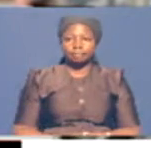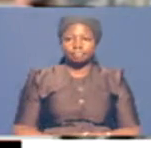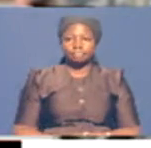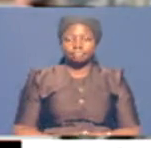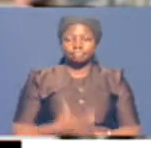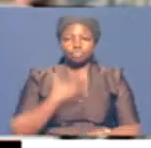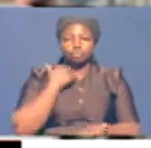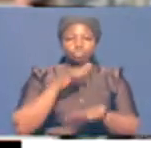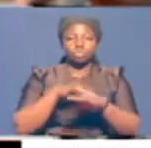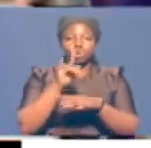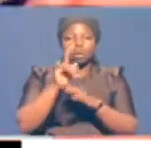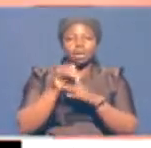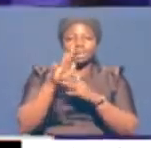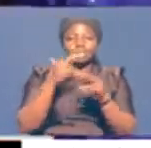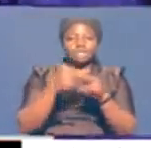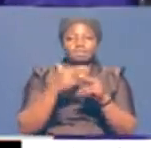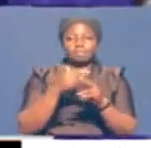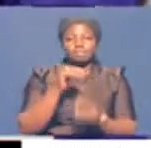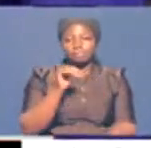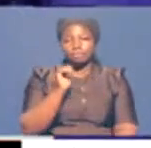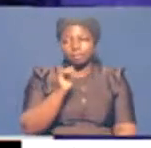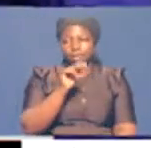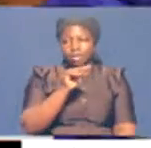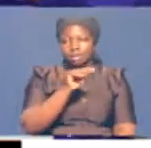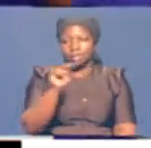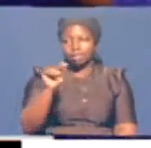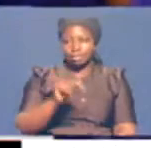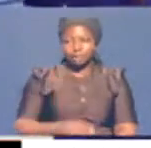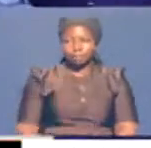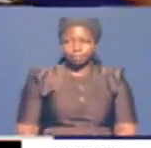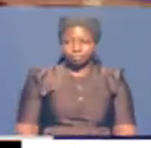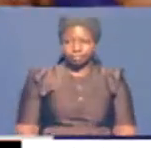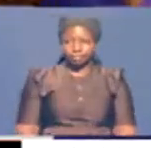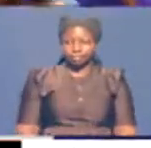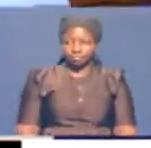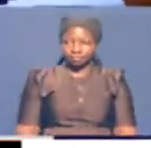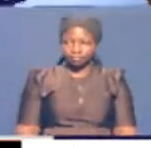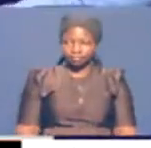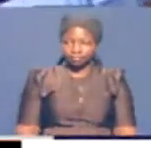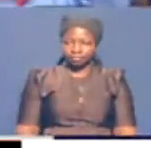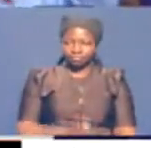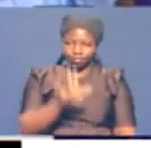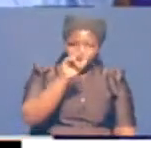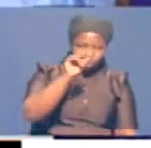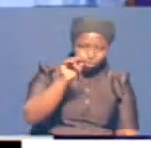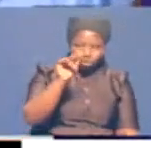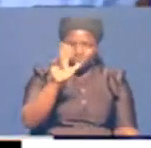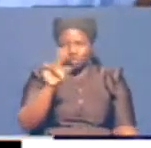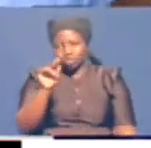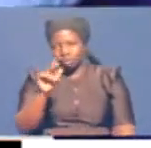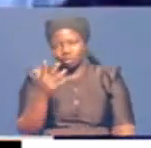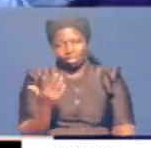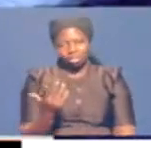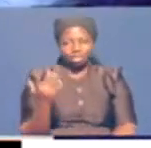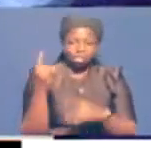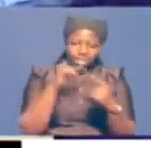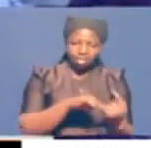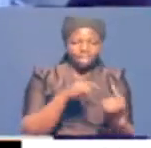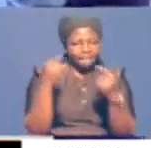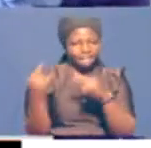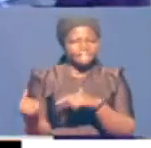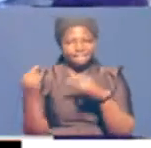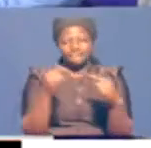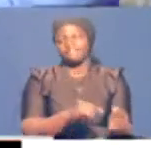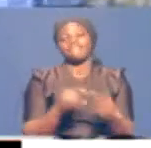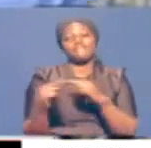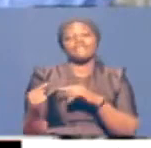aluale aluale aluale karibu sana. No, please. No. Baito. A fierce confrontation, however,